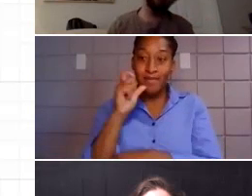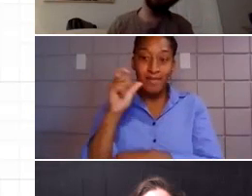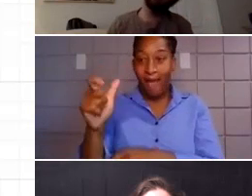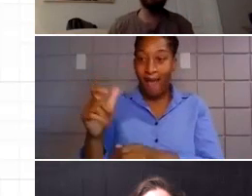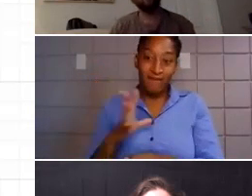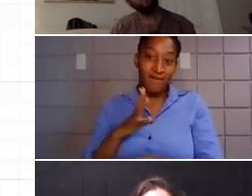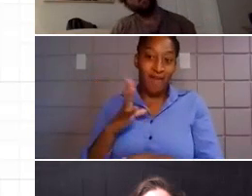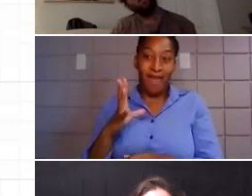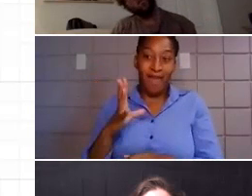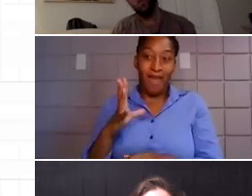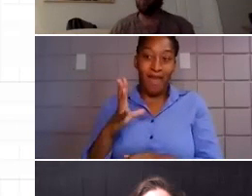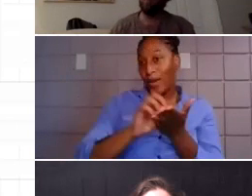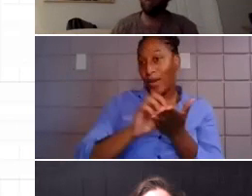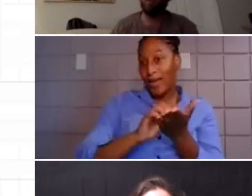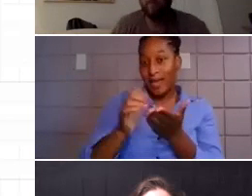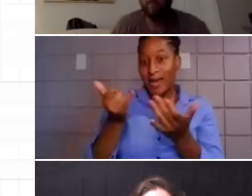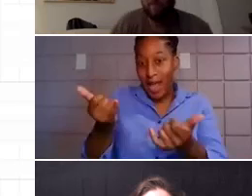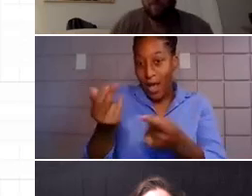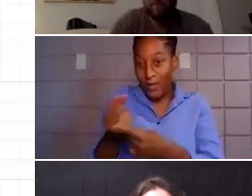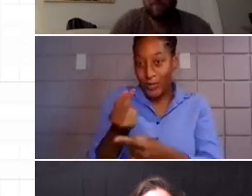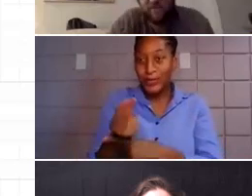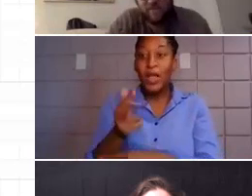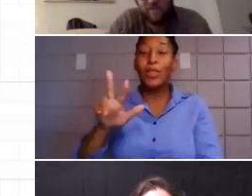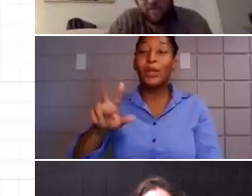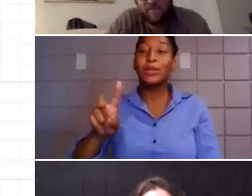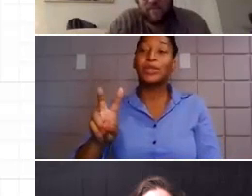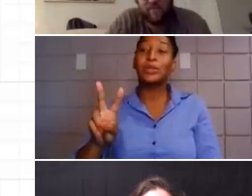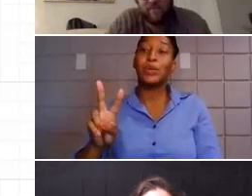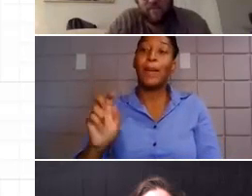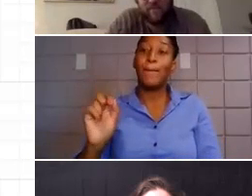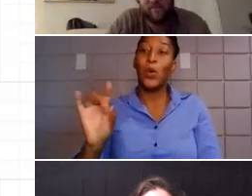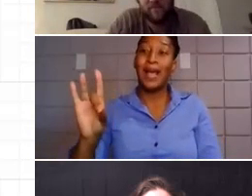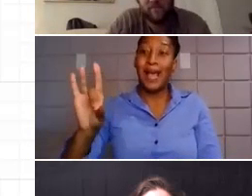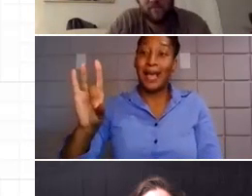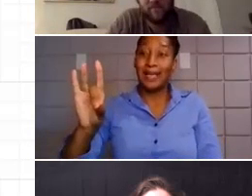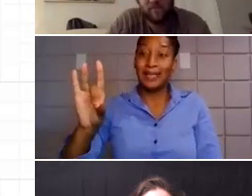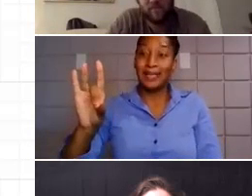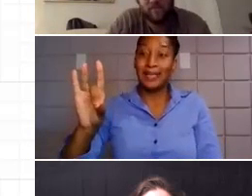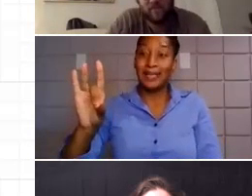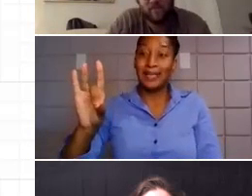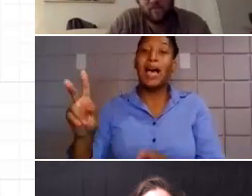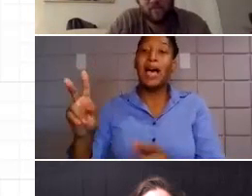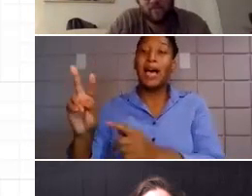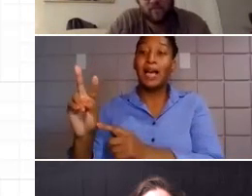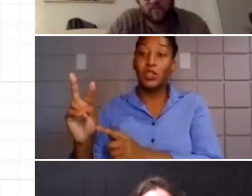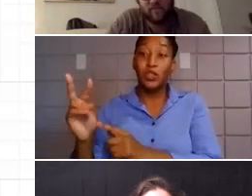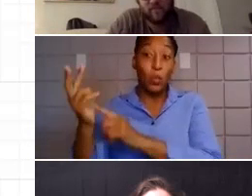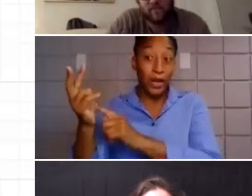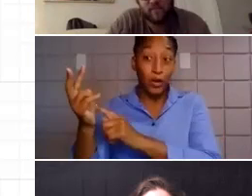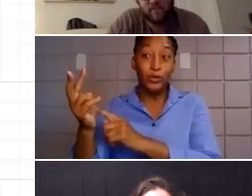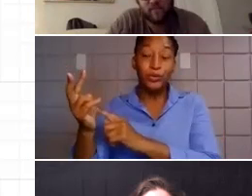times 3.20, and then I'm gonna take half of that, and I get